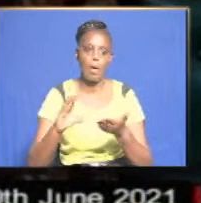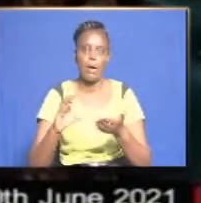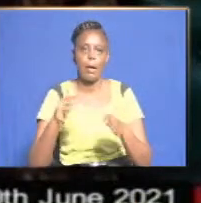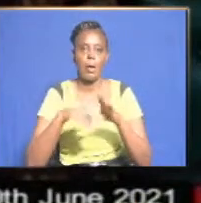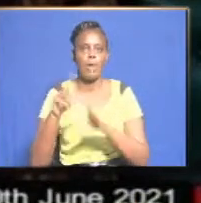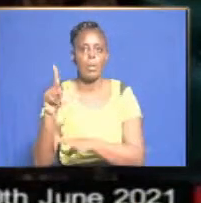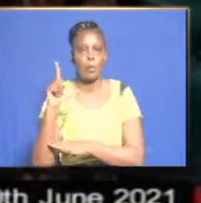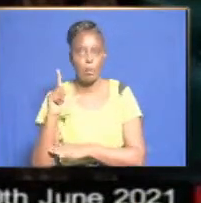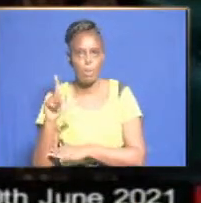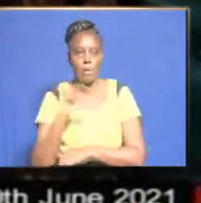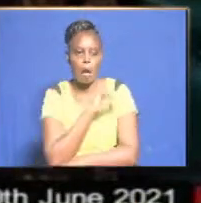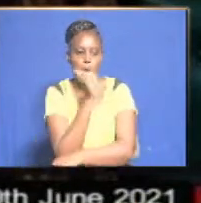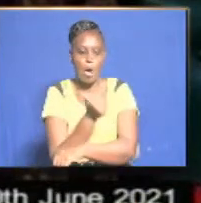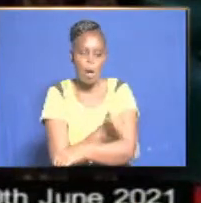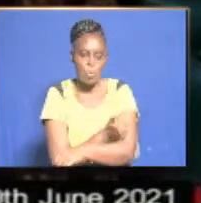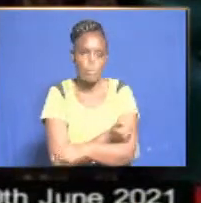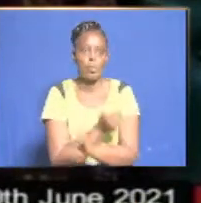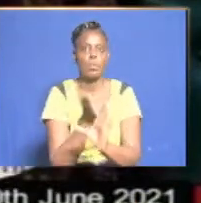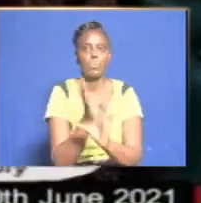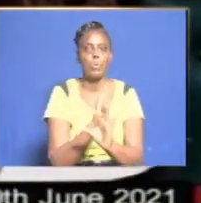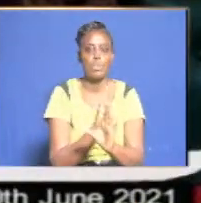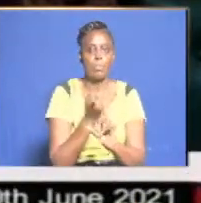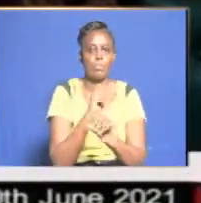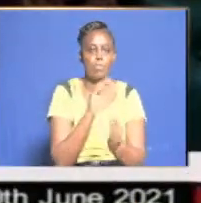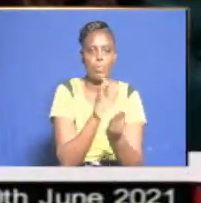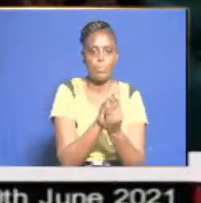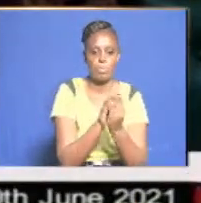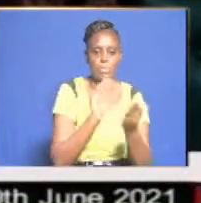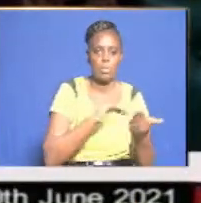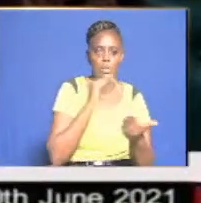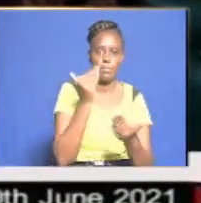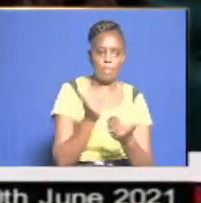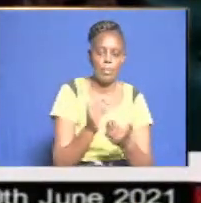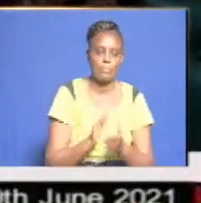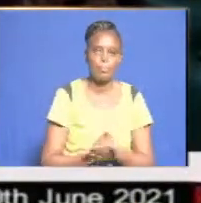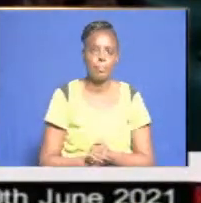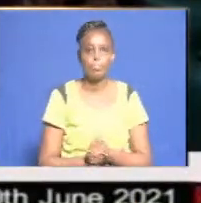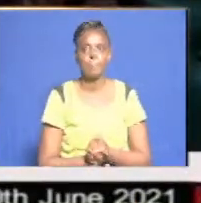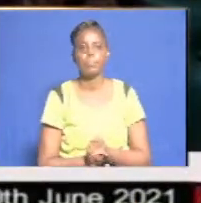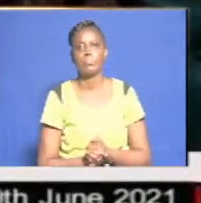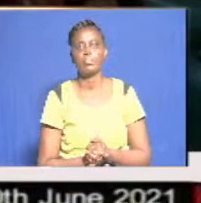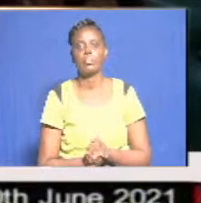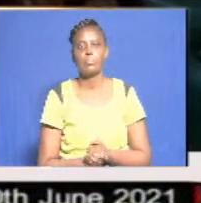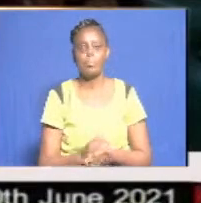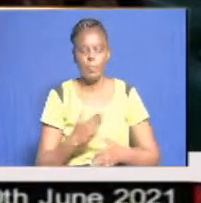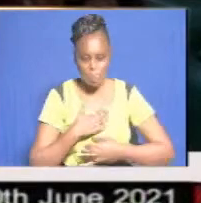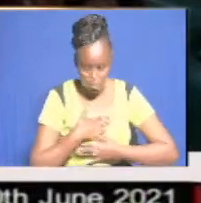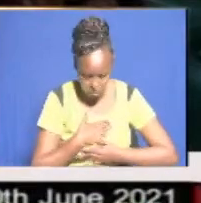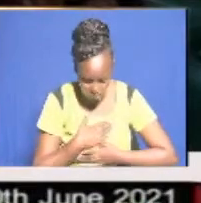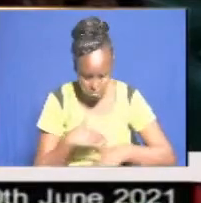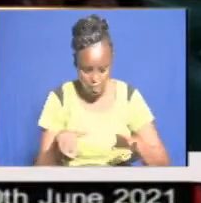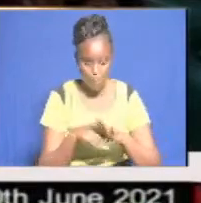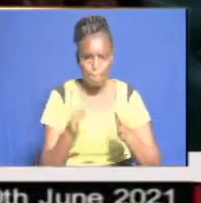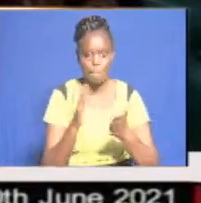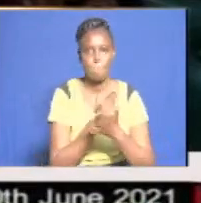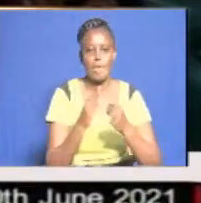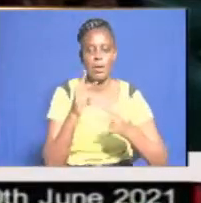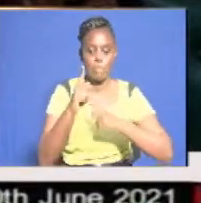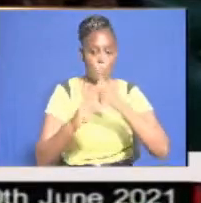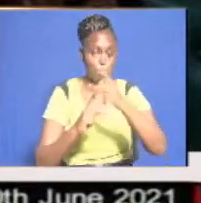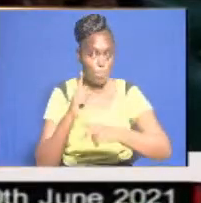the attendant withdrawals from the consolidated fund. Honourable members, as part of this